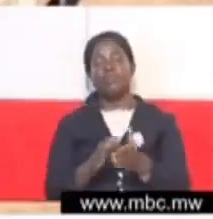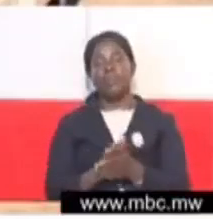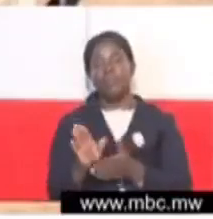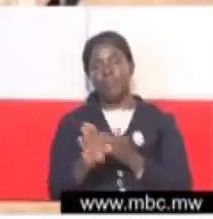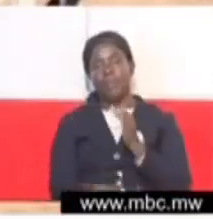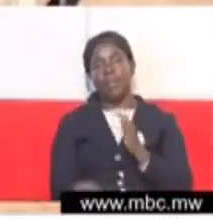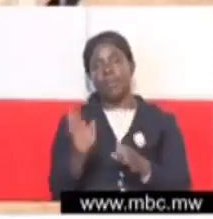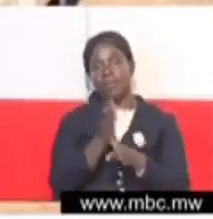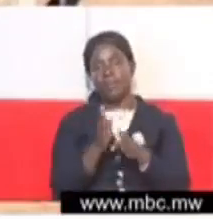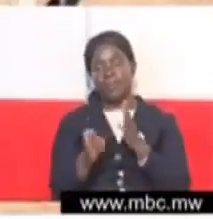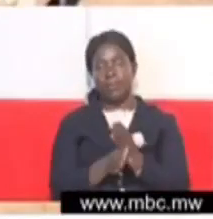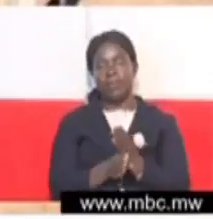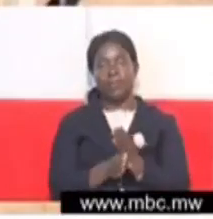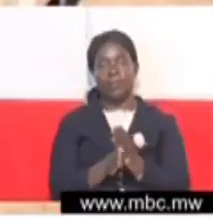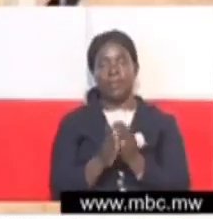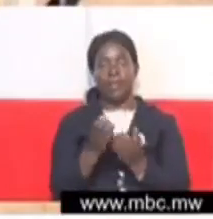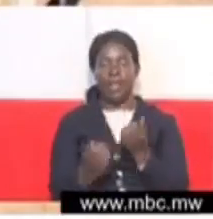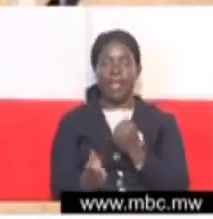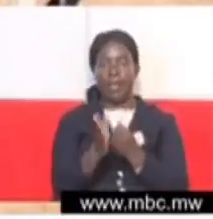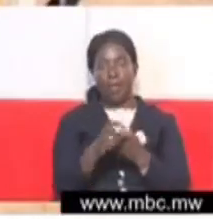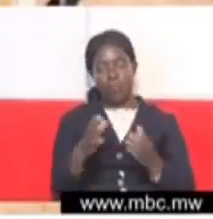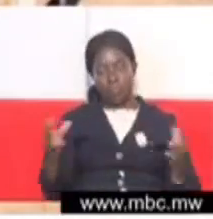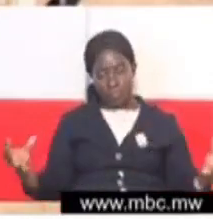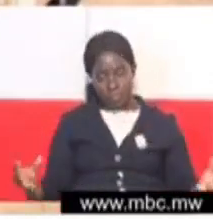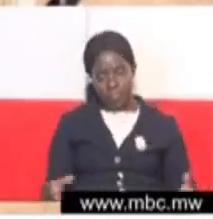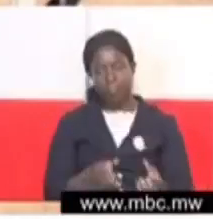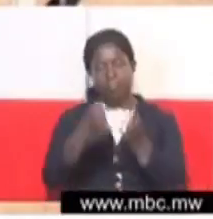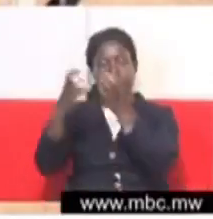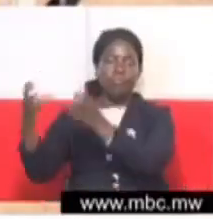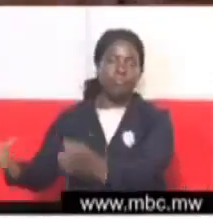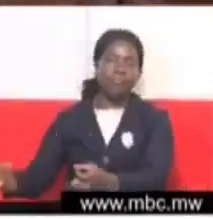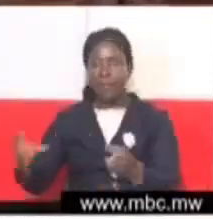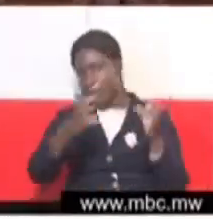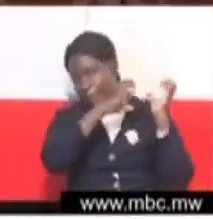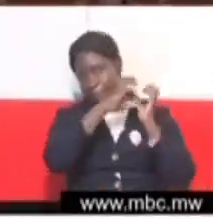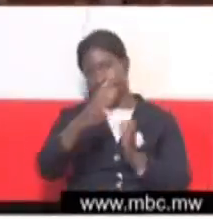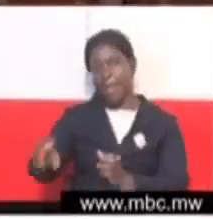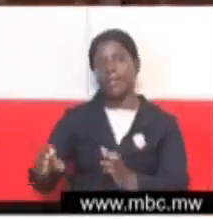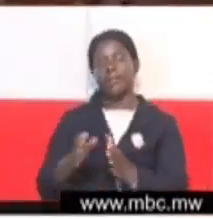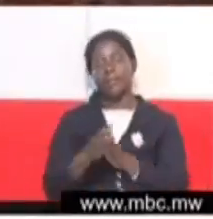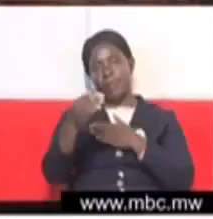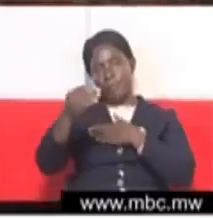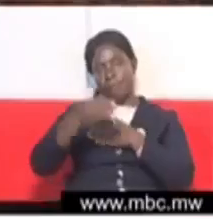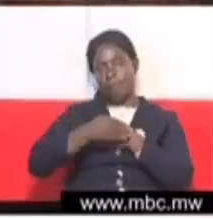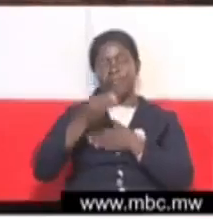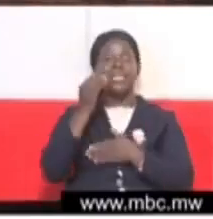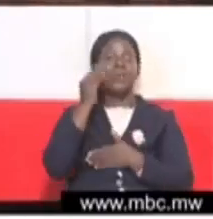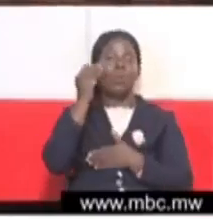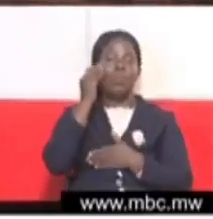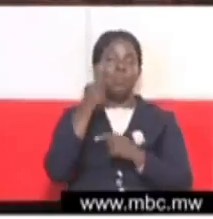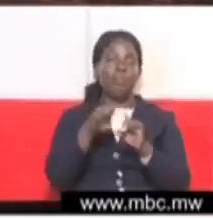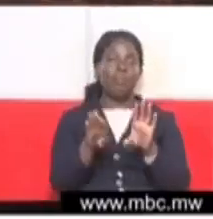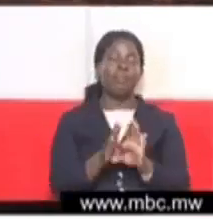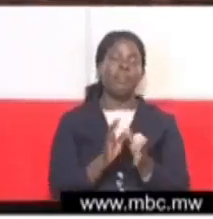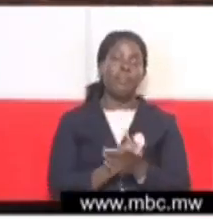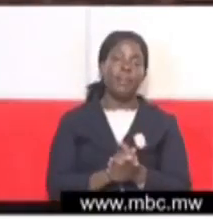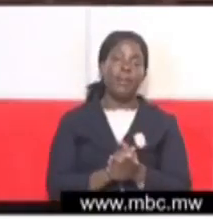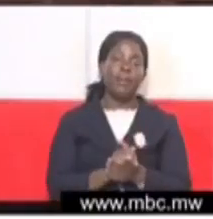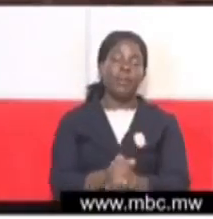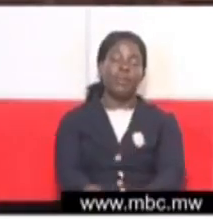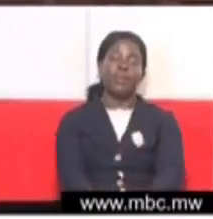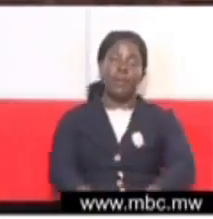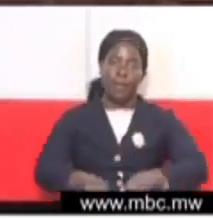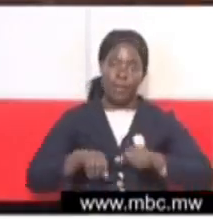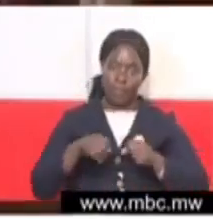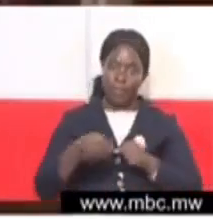where these children are collected together and come here to attend schools. Chief Executive Officer for St. John of God, Dr. Charles